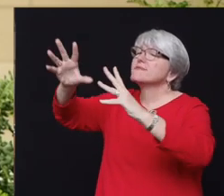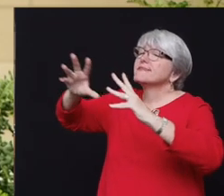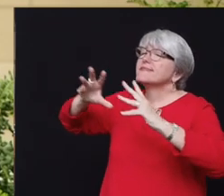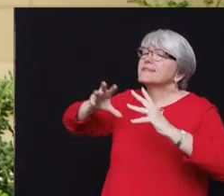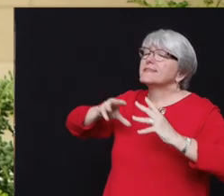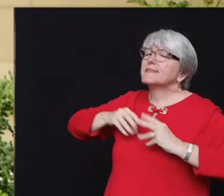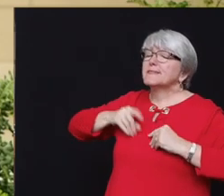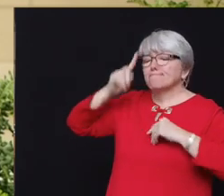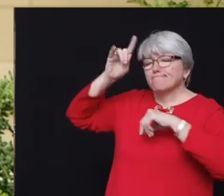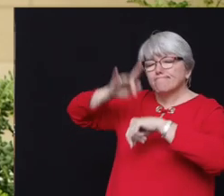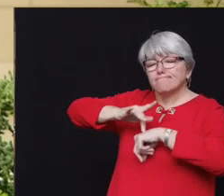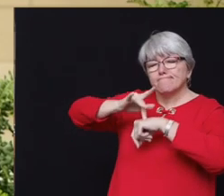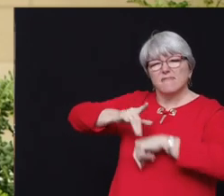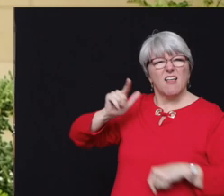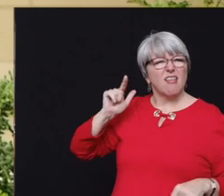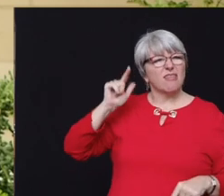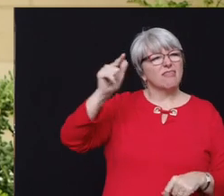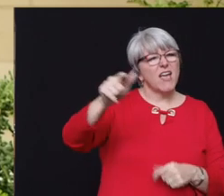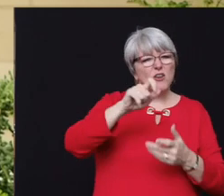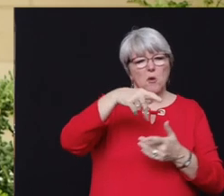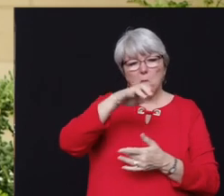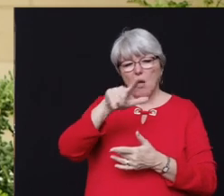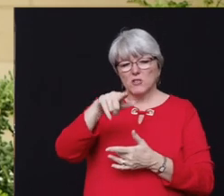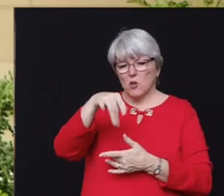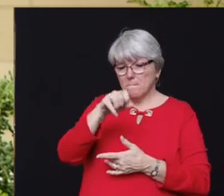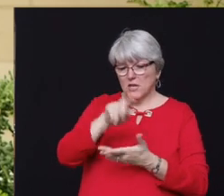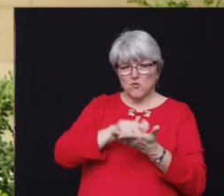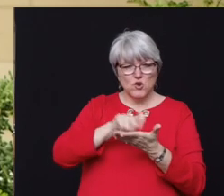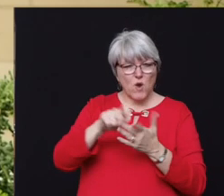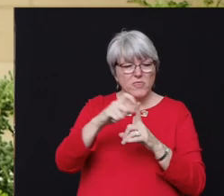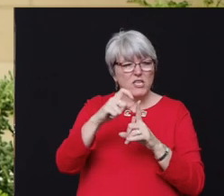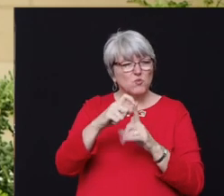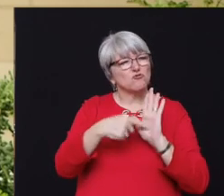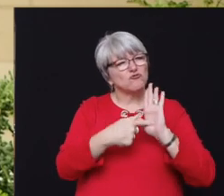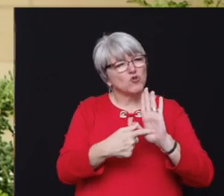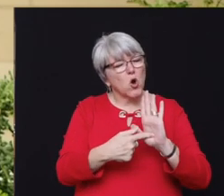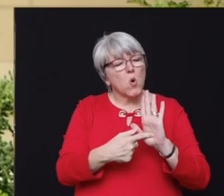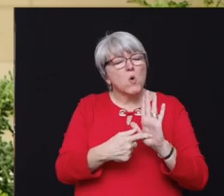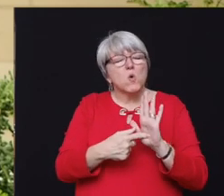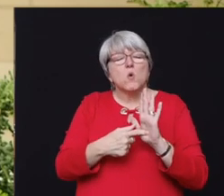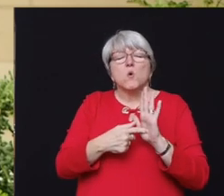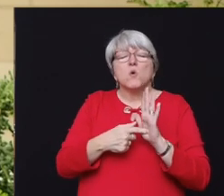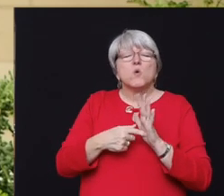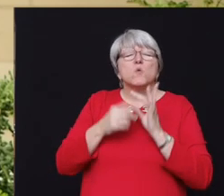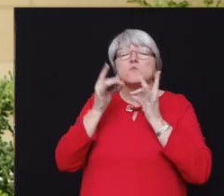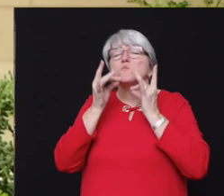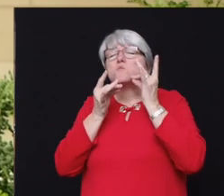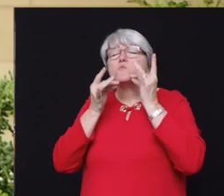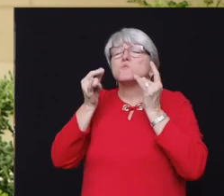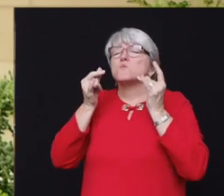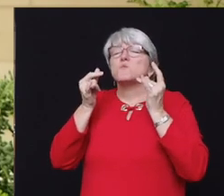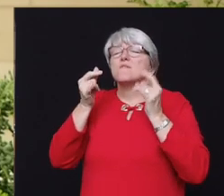Many years later, the Apostle Peter would write these words, showcase how savoring God, tasting God,